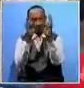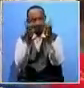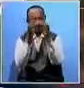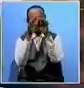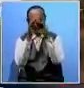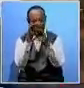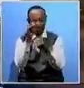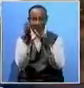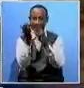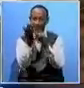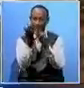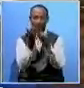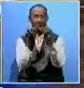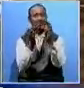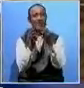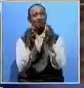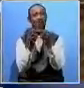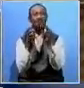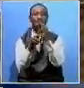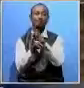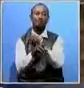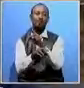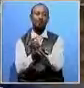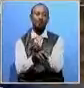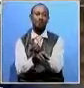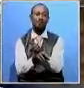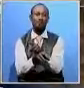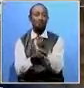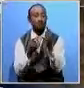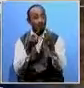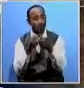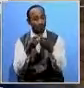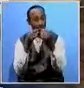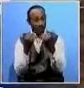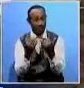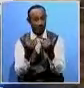Chicken Project. So we expect that 3 weeks